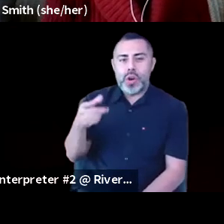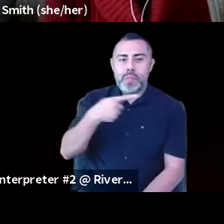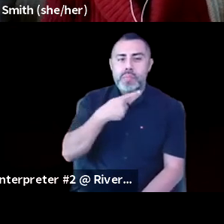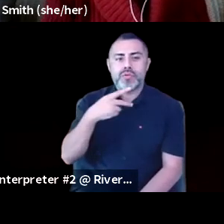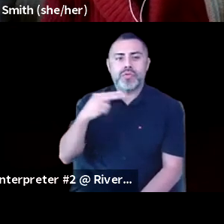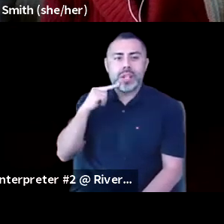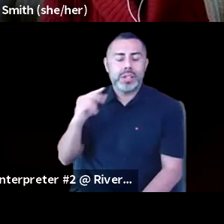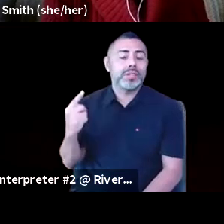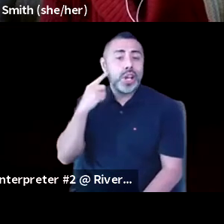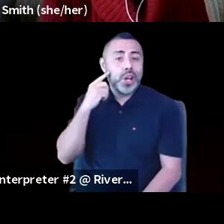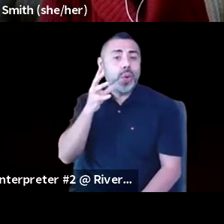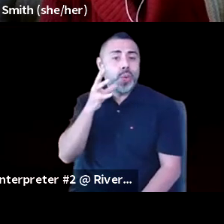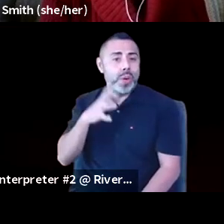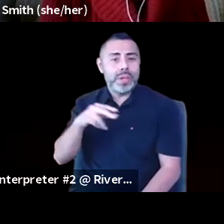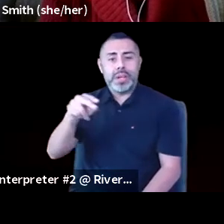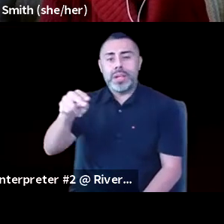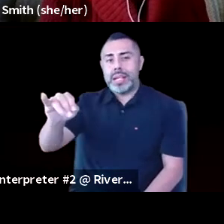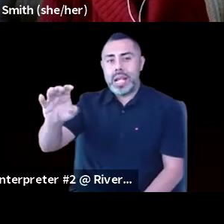pronouns.